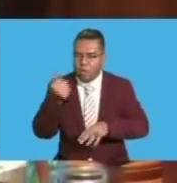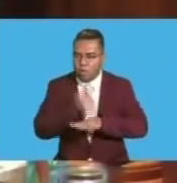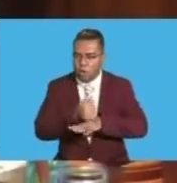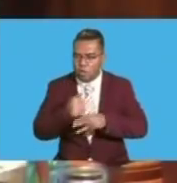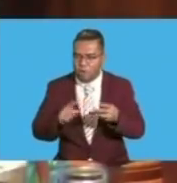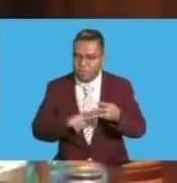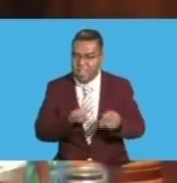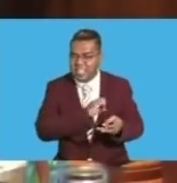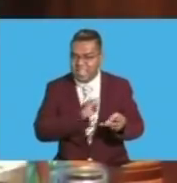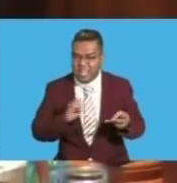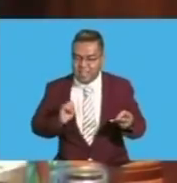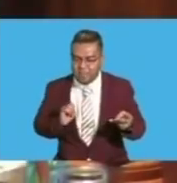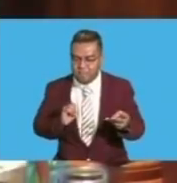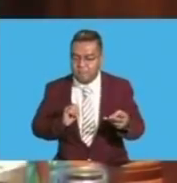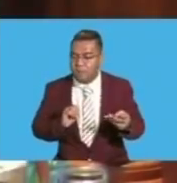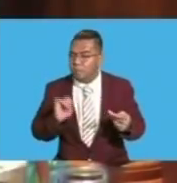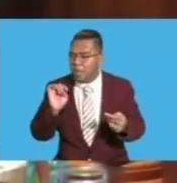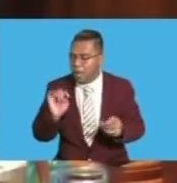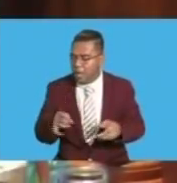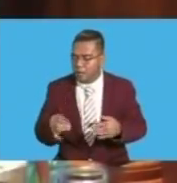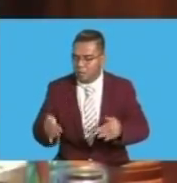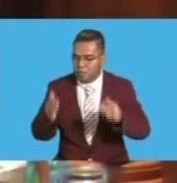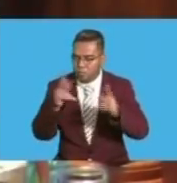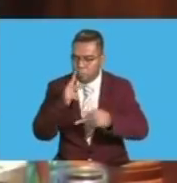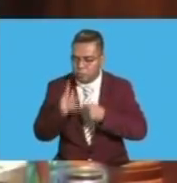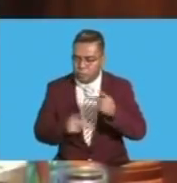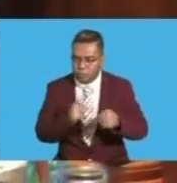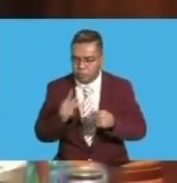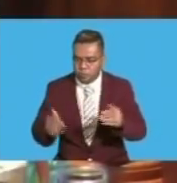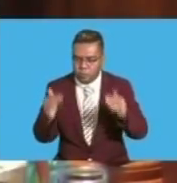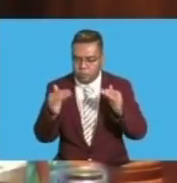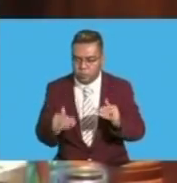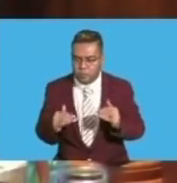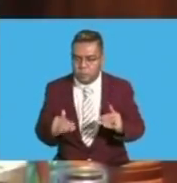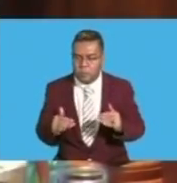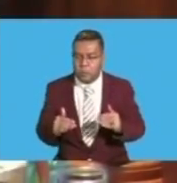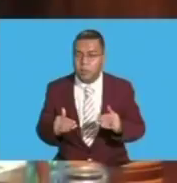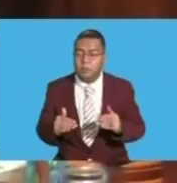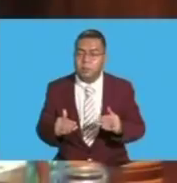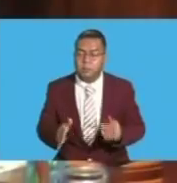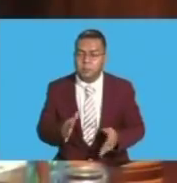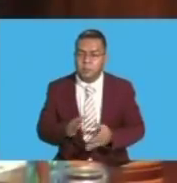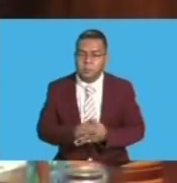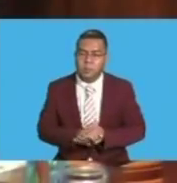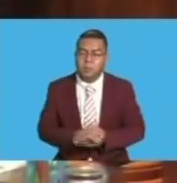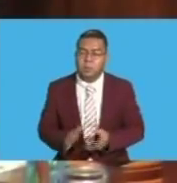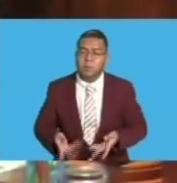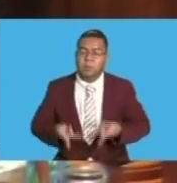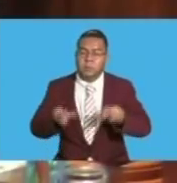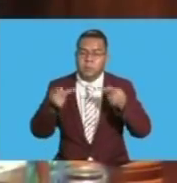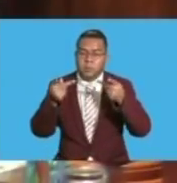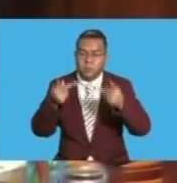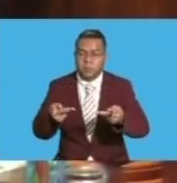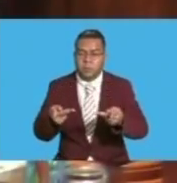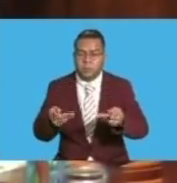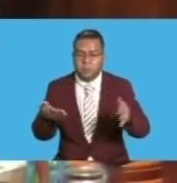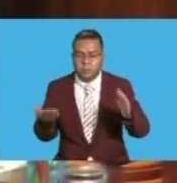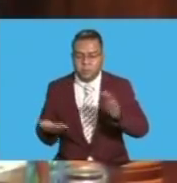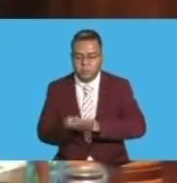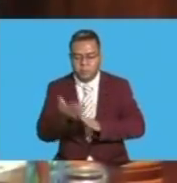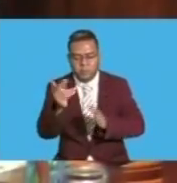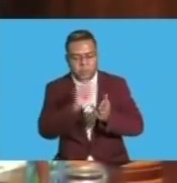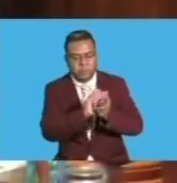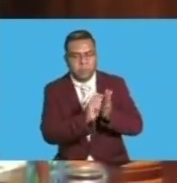executive and the procedures and the authority that is provided under written